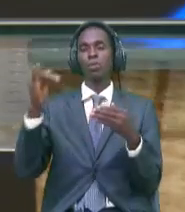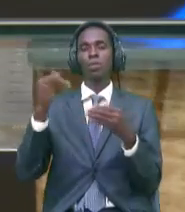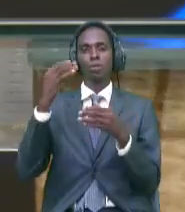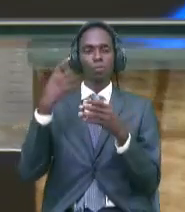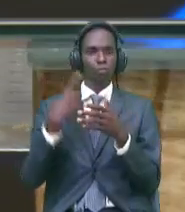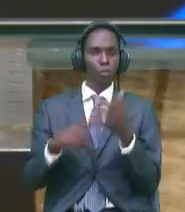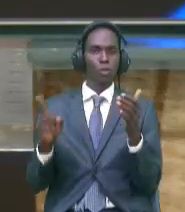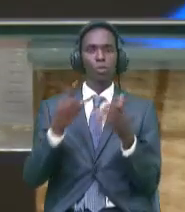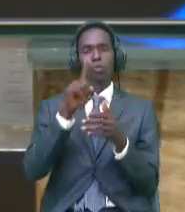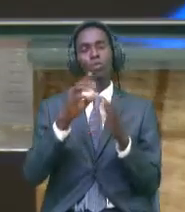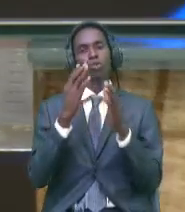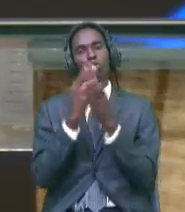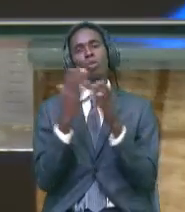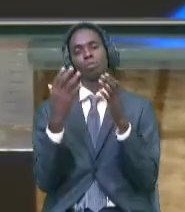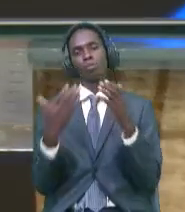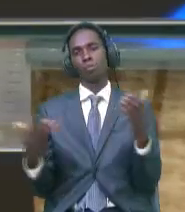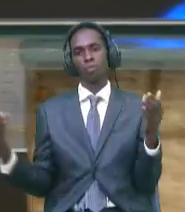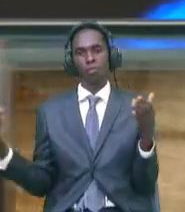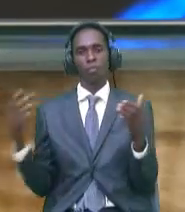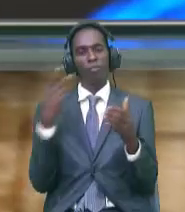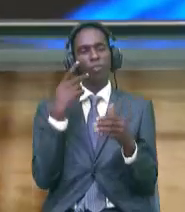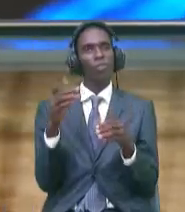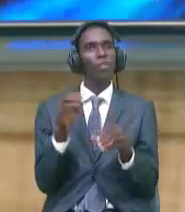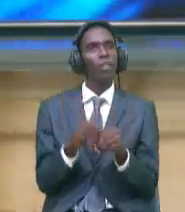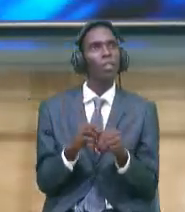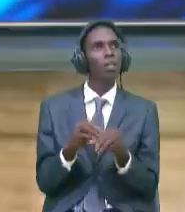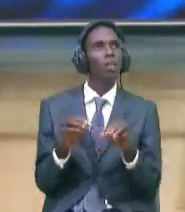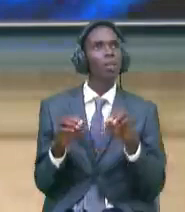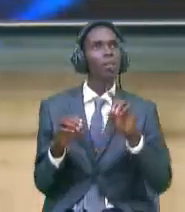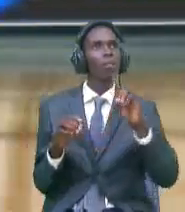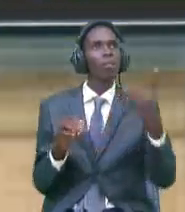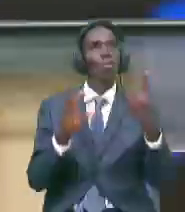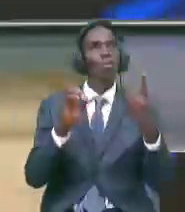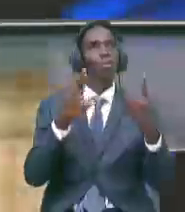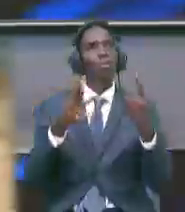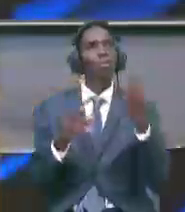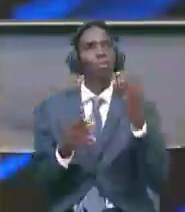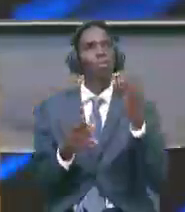you something. It tells us in 1 Corinthians